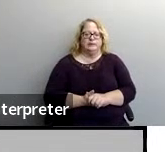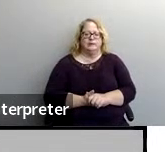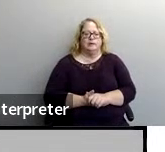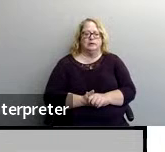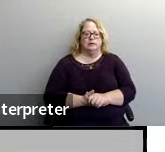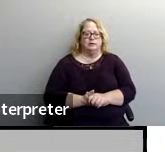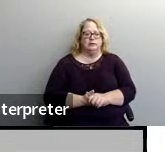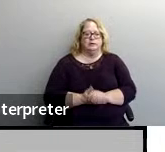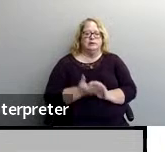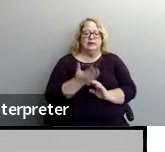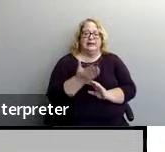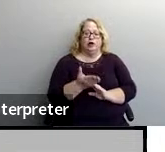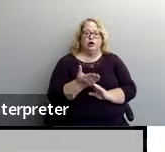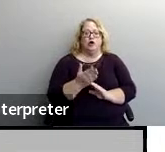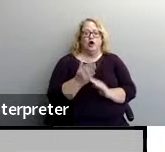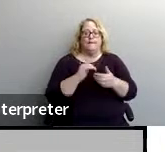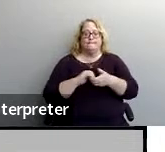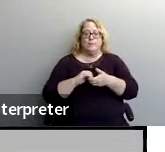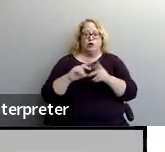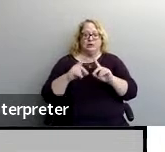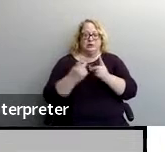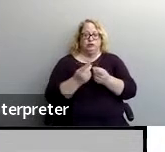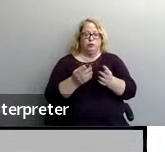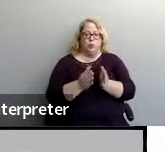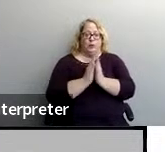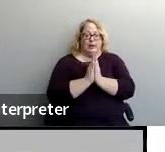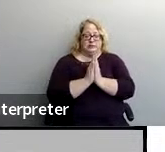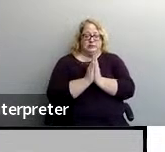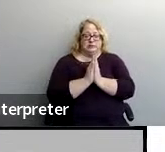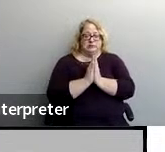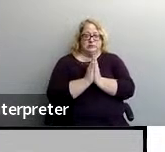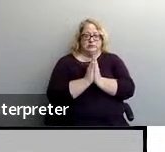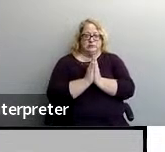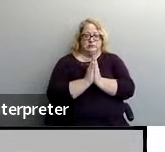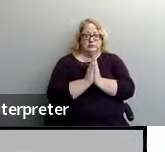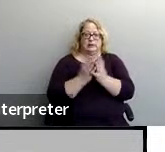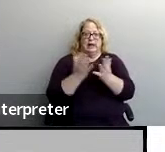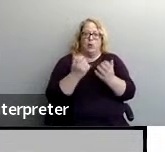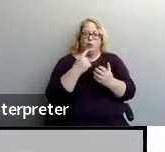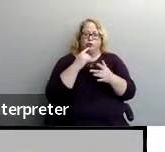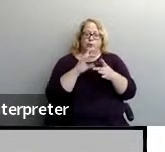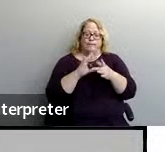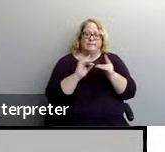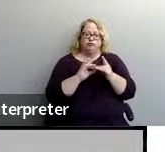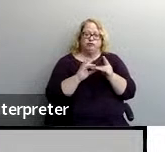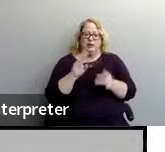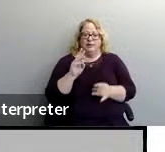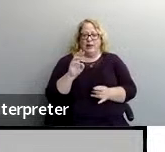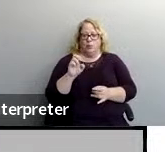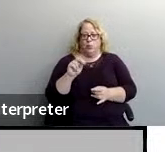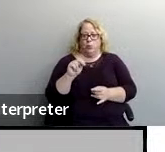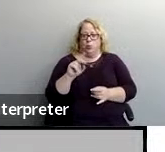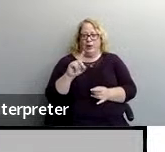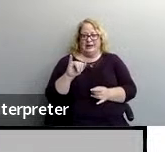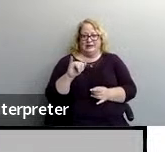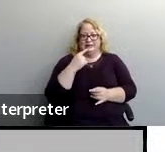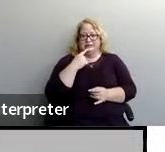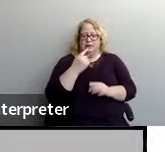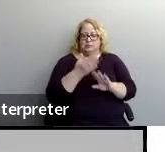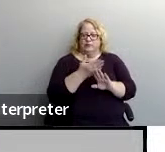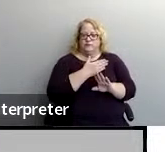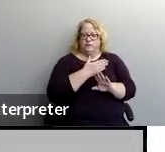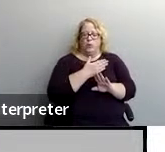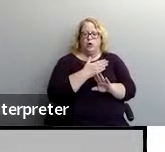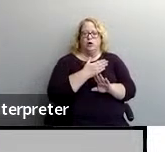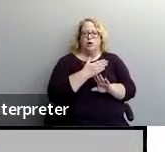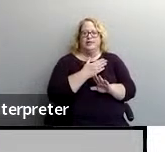What you have before you are partner district requests, and I do want to mention that Wendy shared earlier in the previous slide